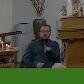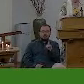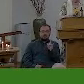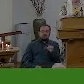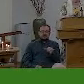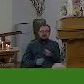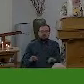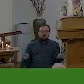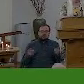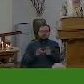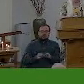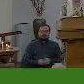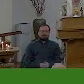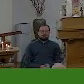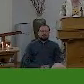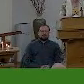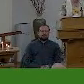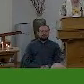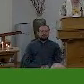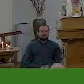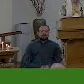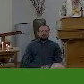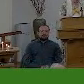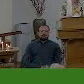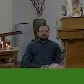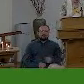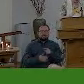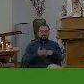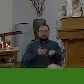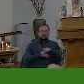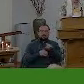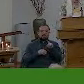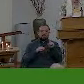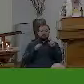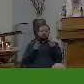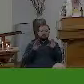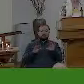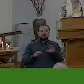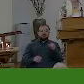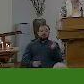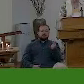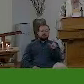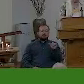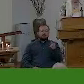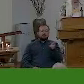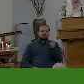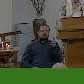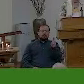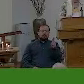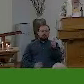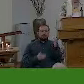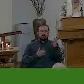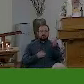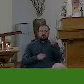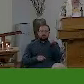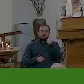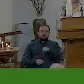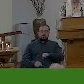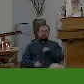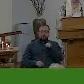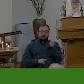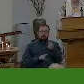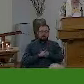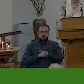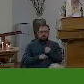That's very important. Next Sunday is our glitter service to celebrate Pride Month, as has been mentioned. Also